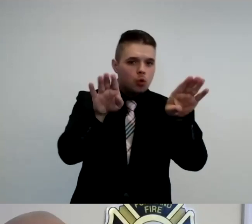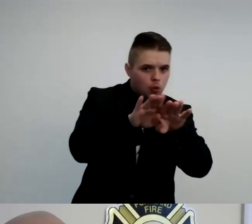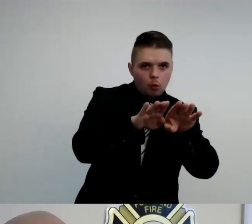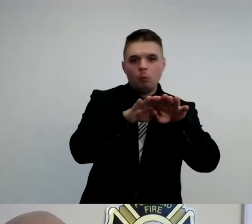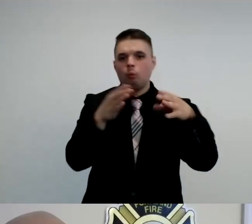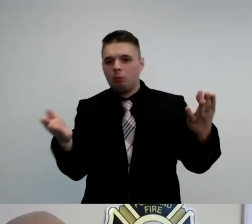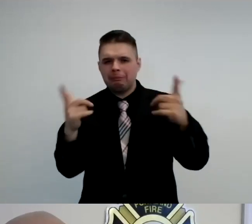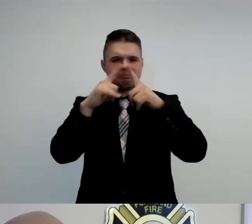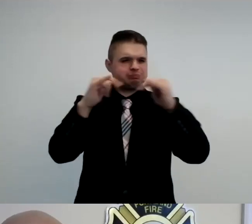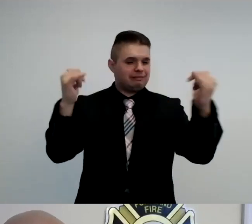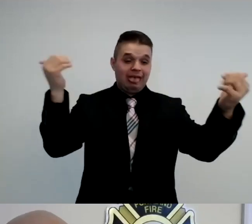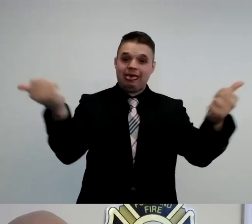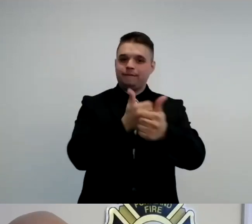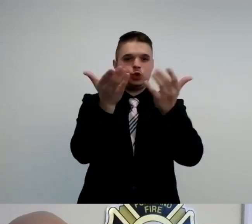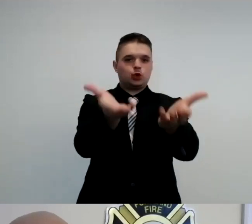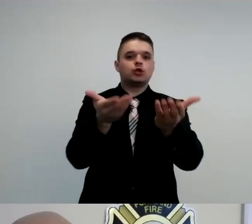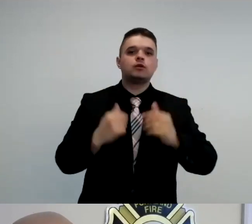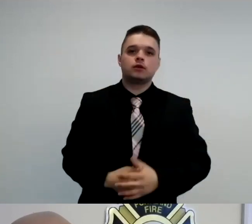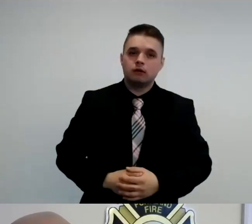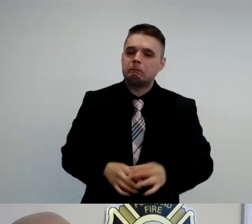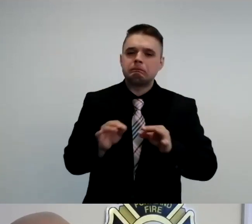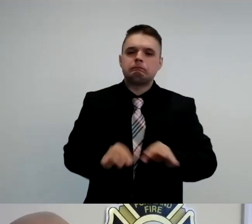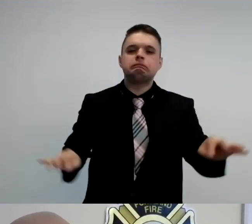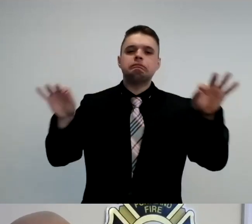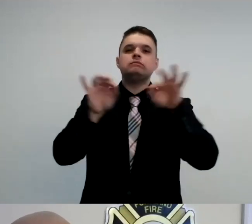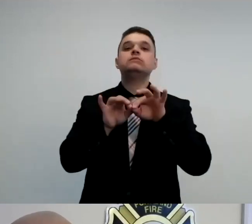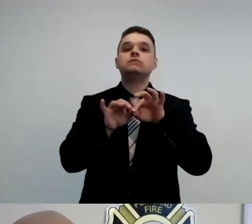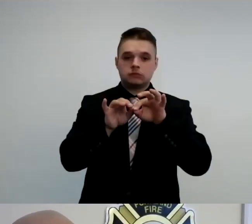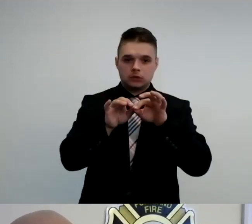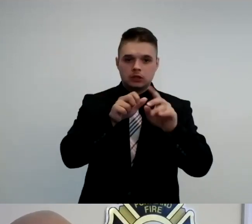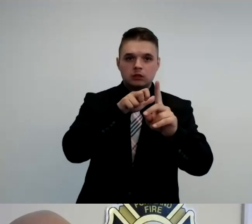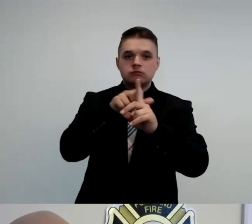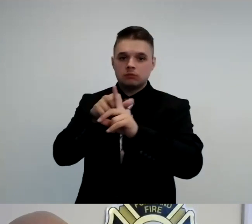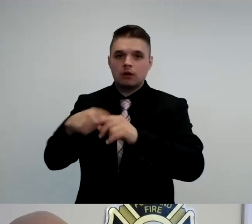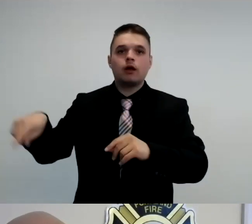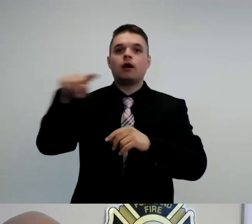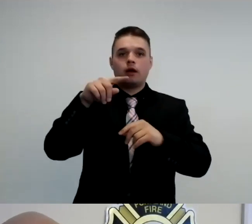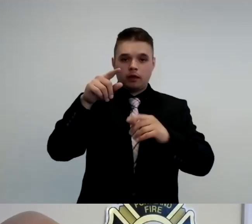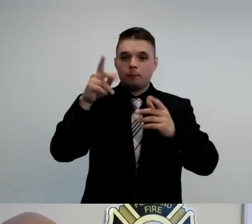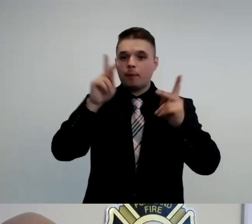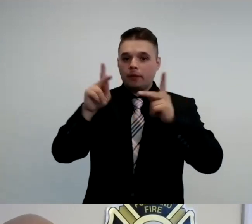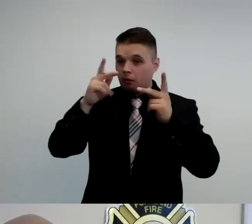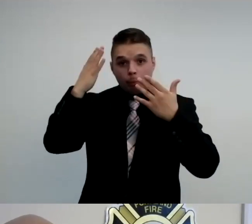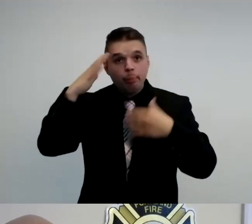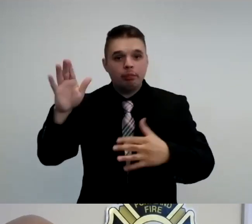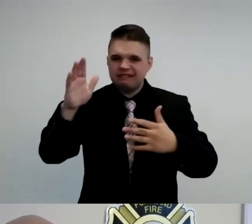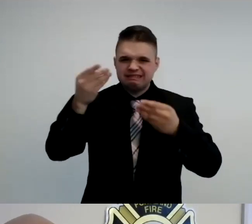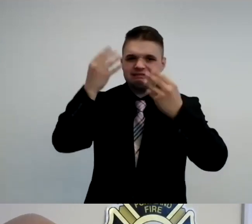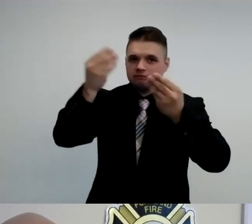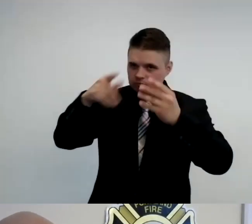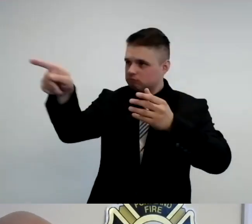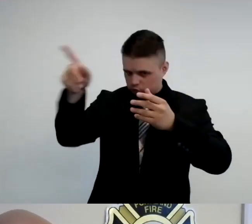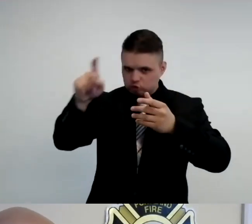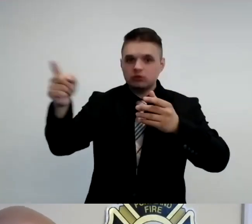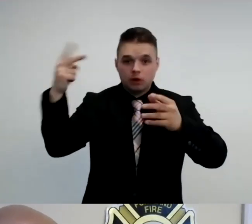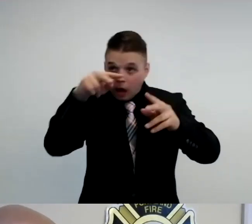so this info is available in 15 languages, and it's screen reader capable for the sight impaired. We